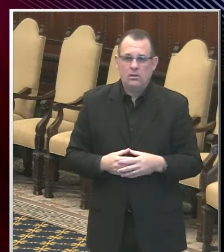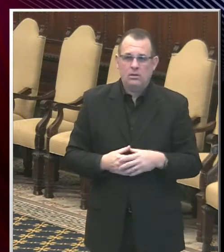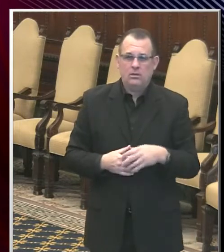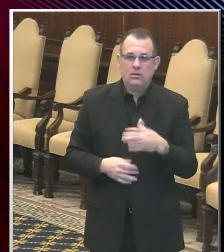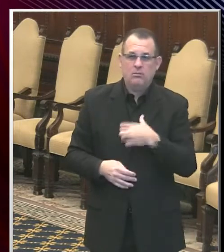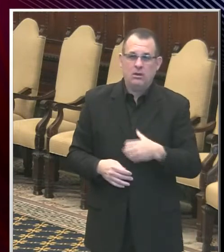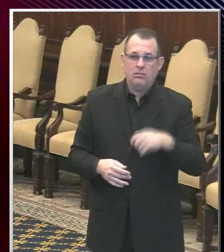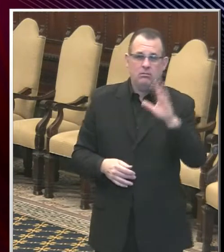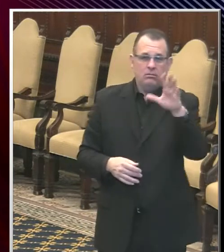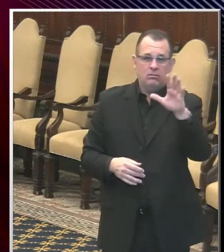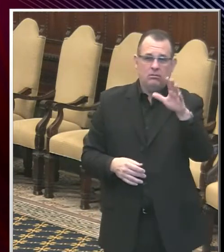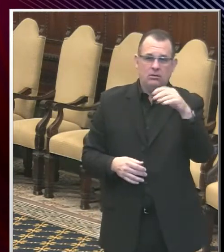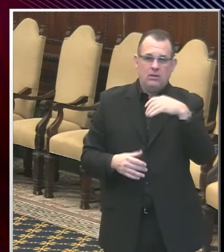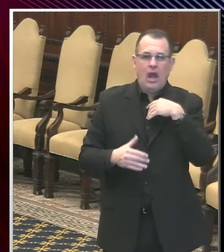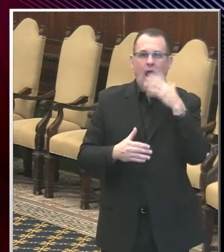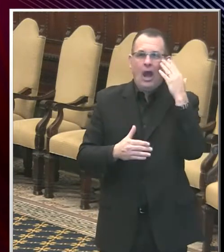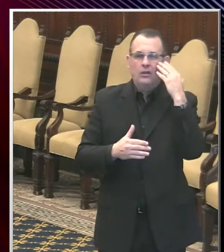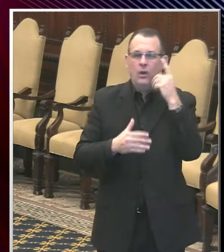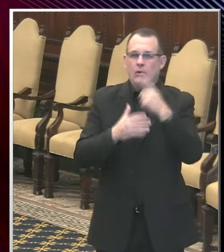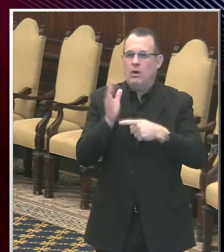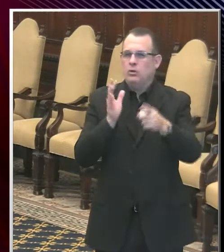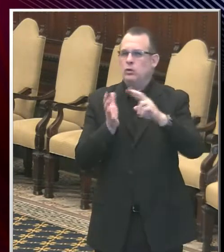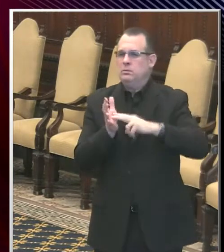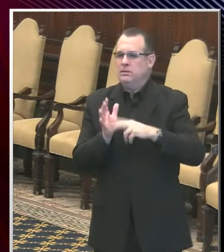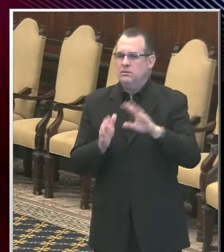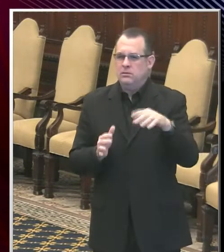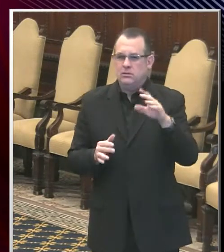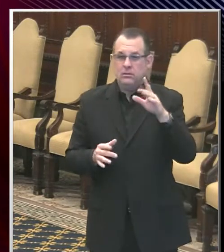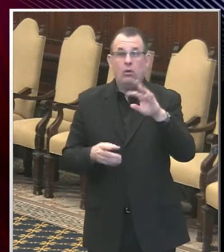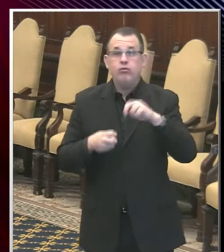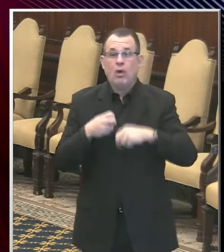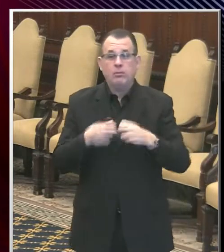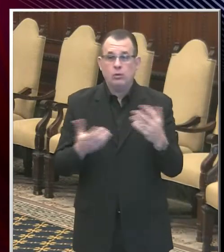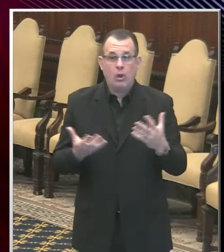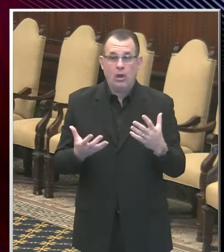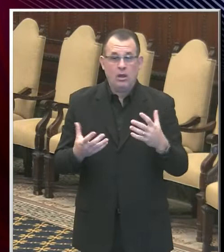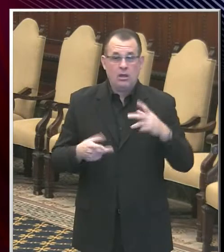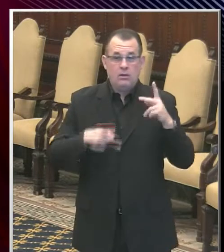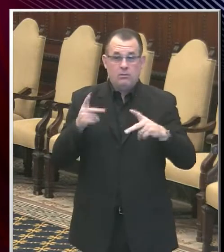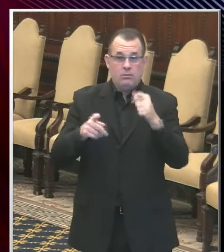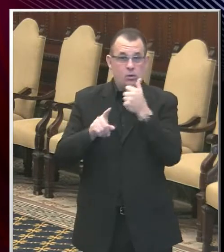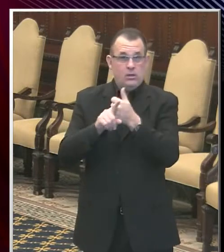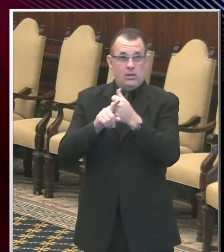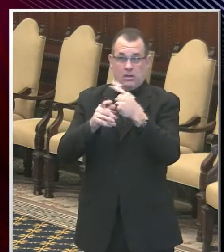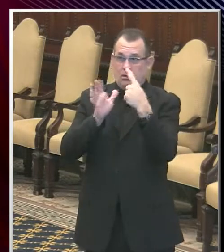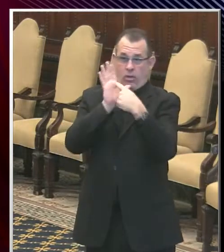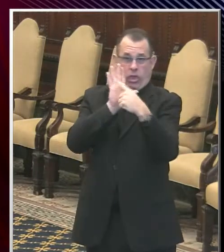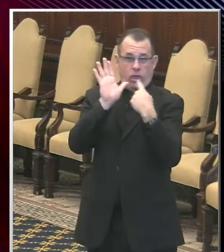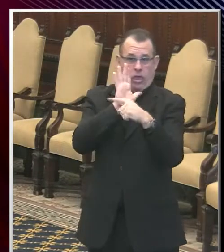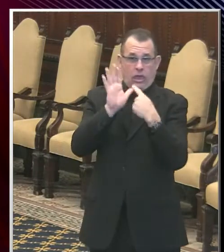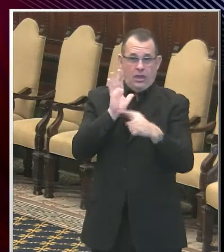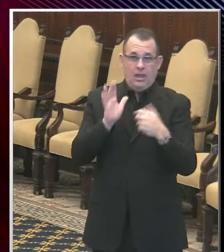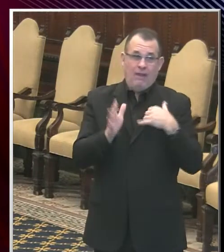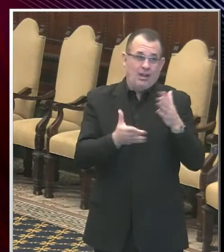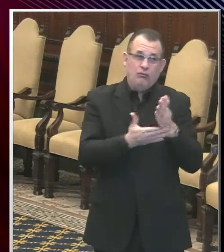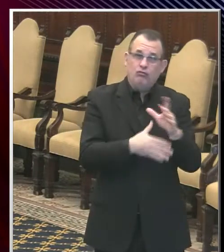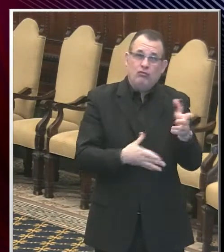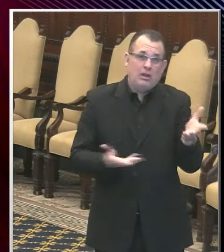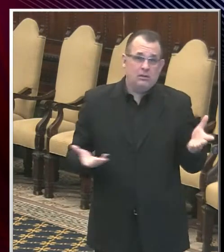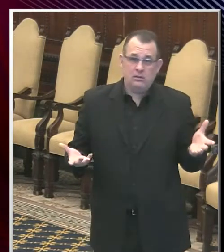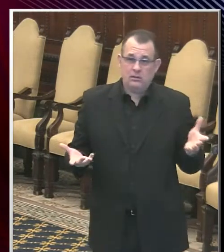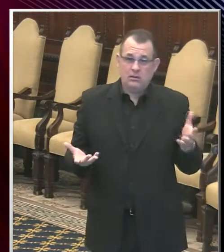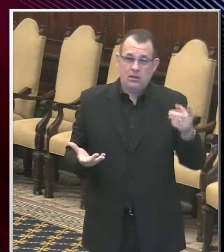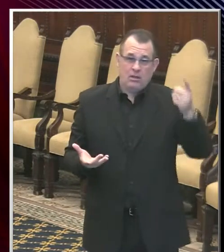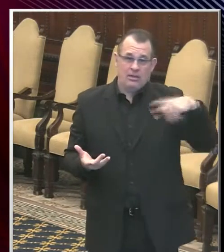what you're talking about, but see, the issue is the critics have a right to be critics, but they're not have the responsibility of being